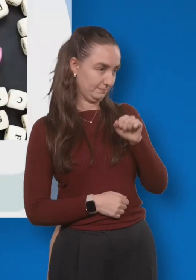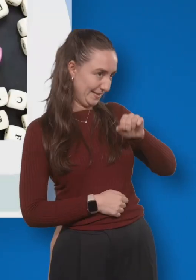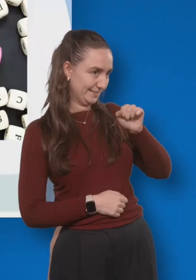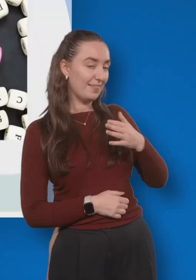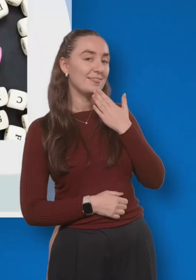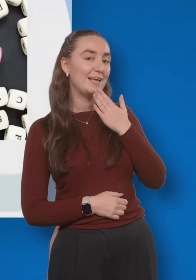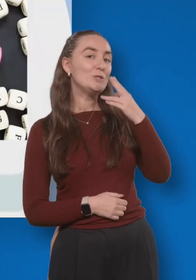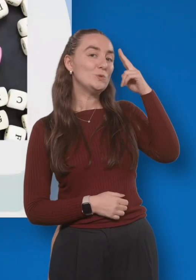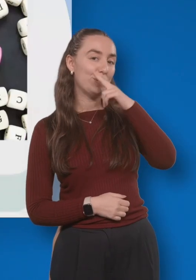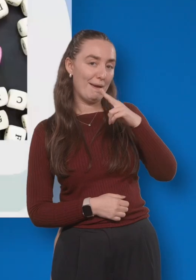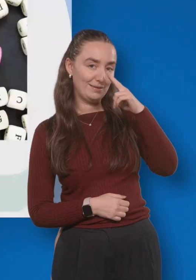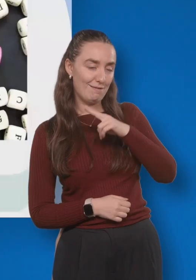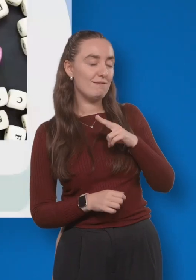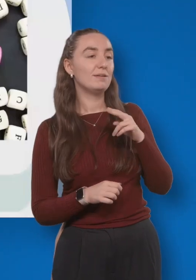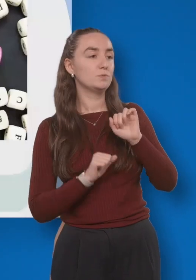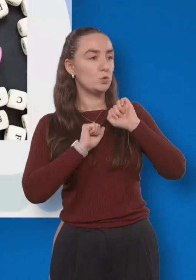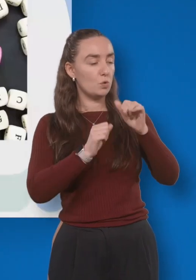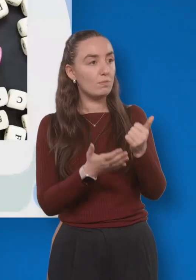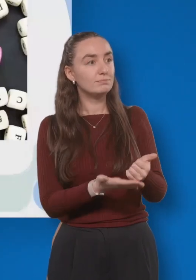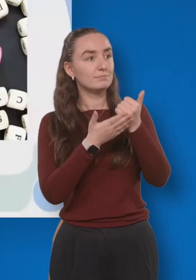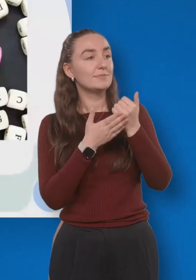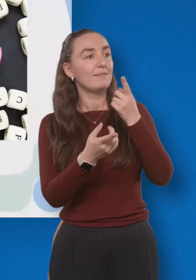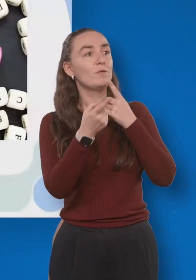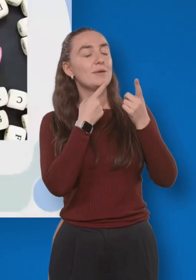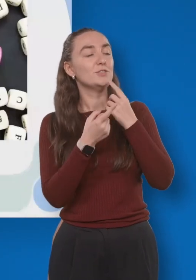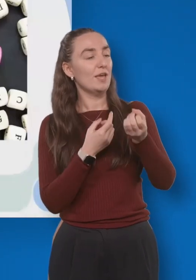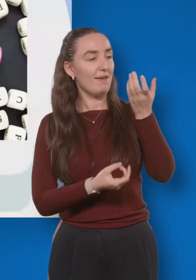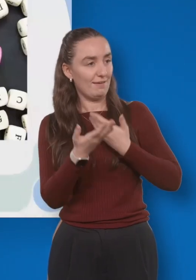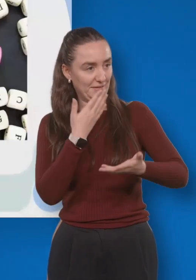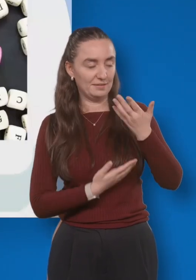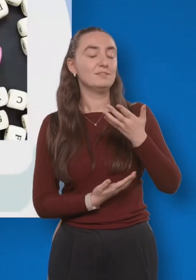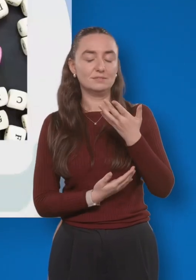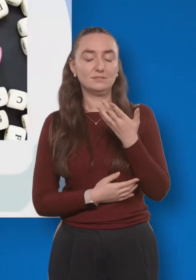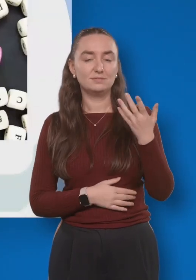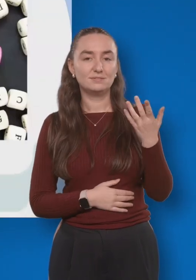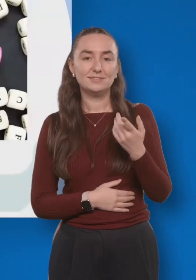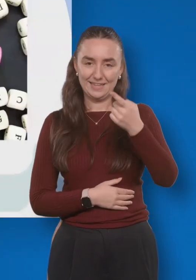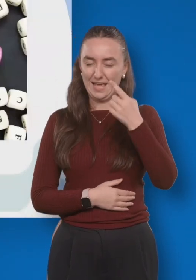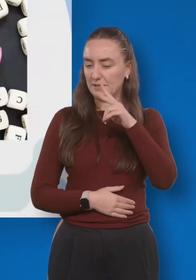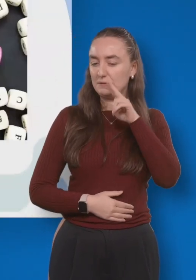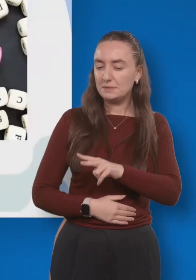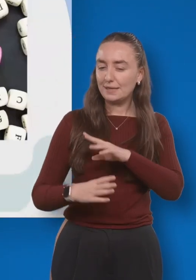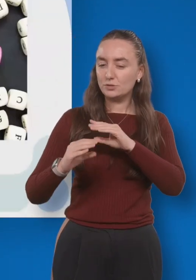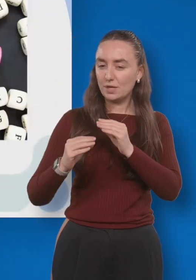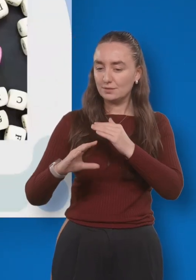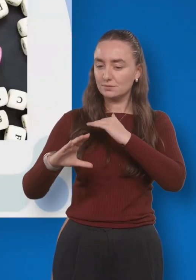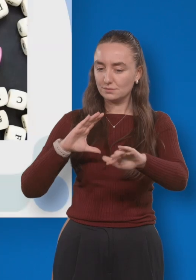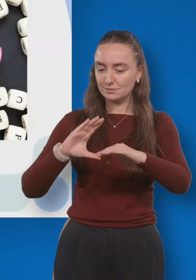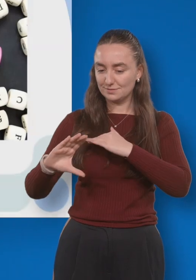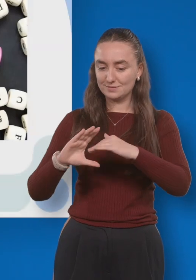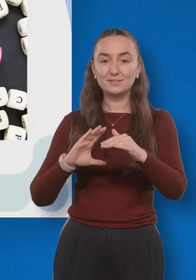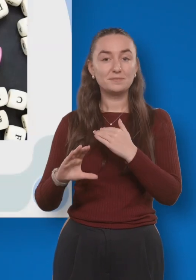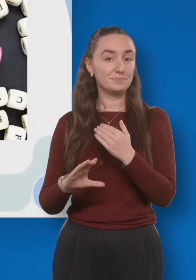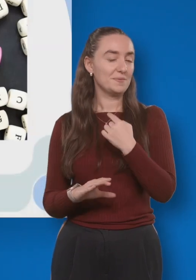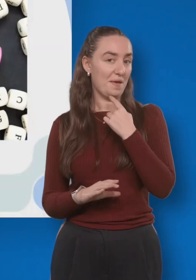much, Jemina, for all this helpful information that I think from what's going on in the chat has been received as very